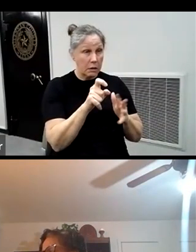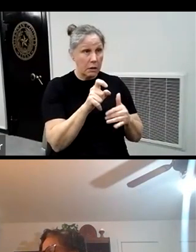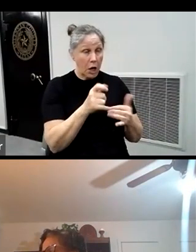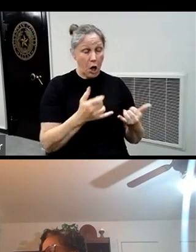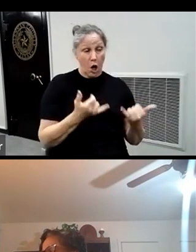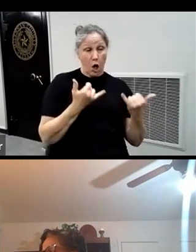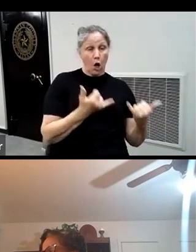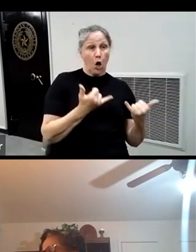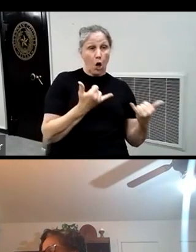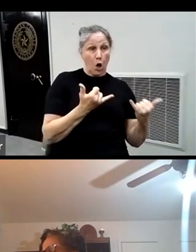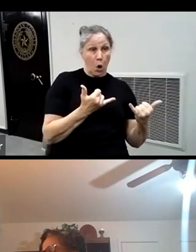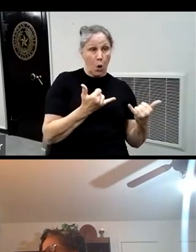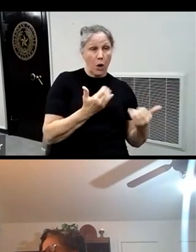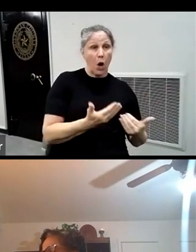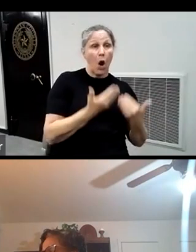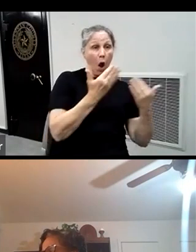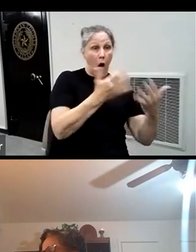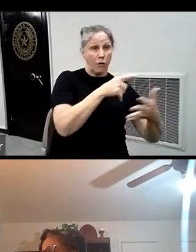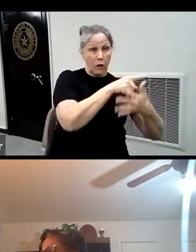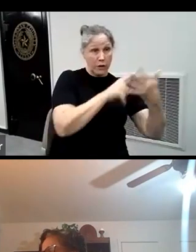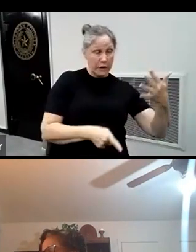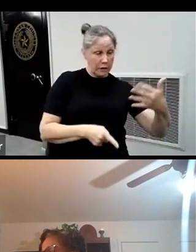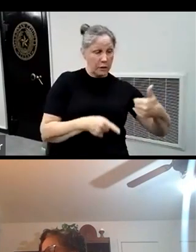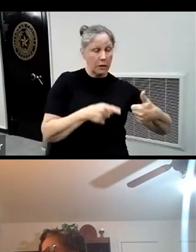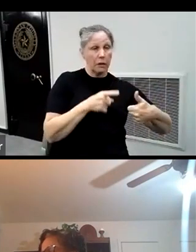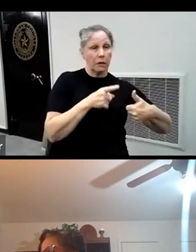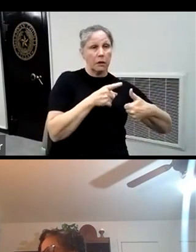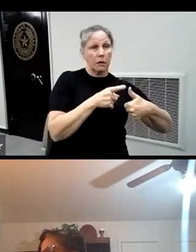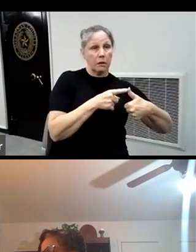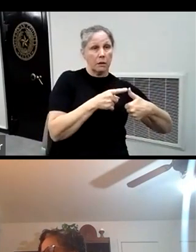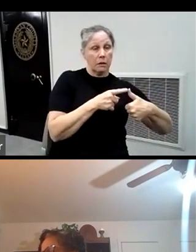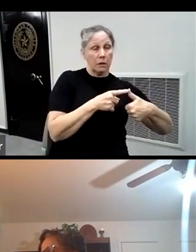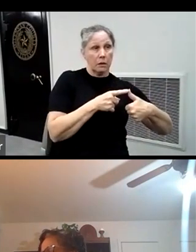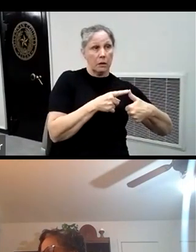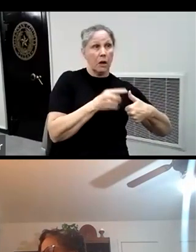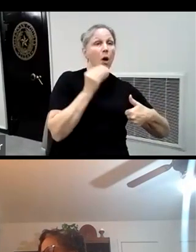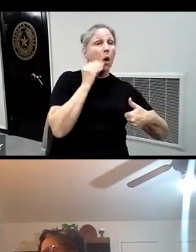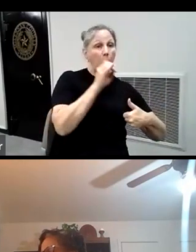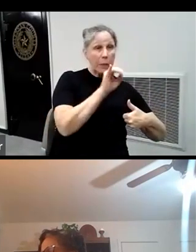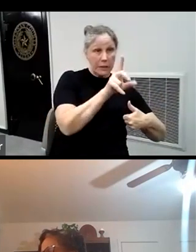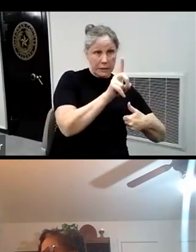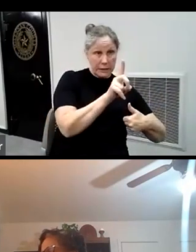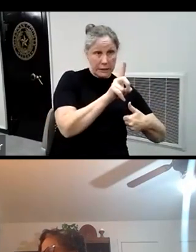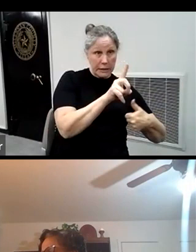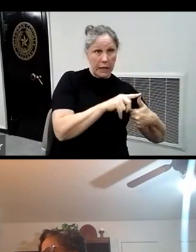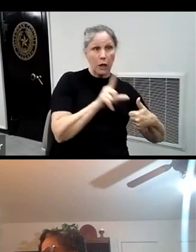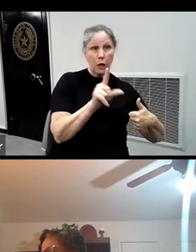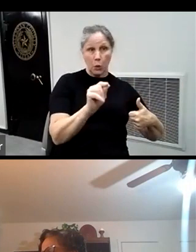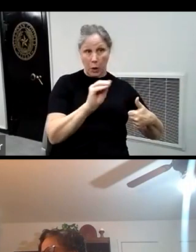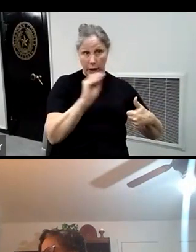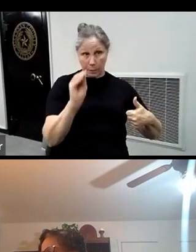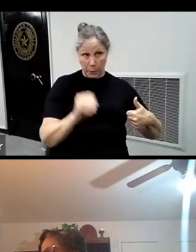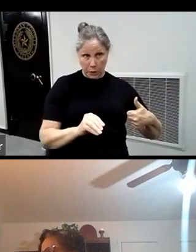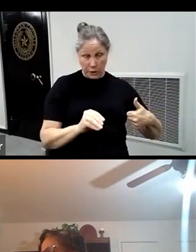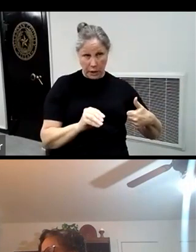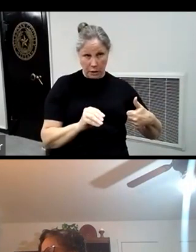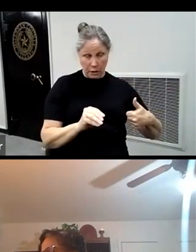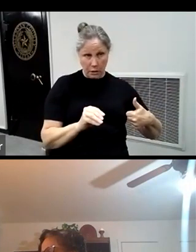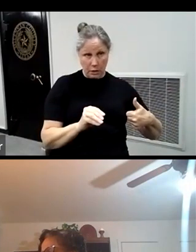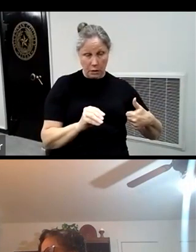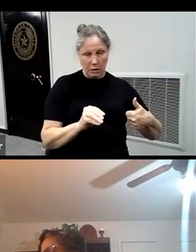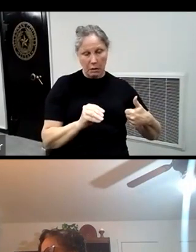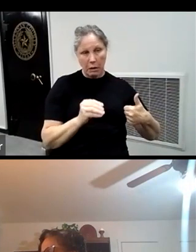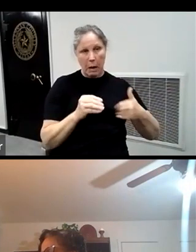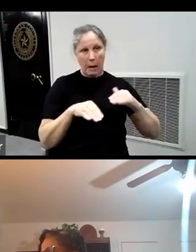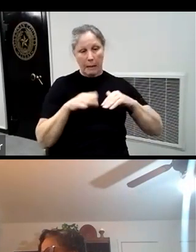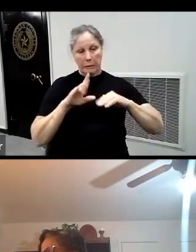Currently the McLennan County offers the following. Under county homestead, it's 20% with a